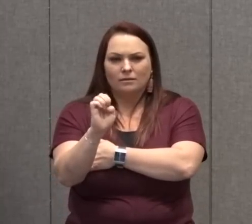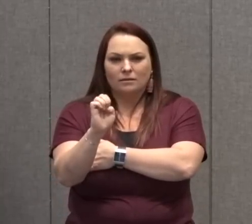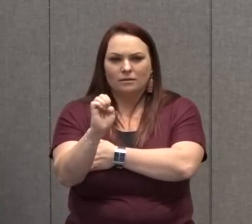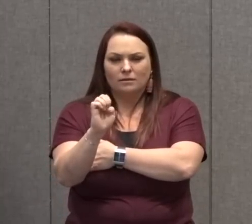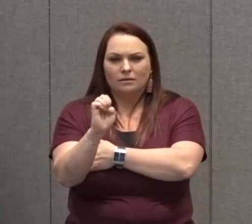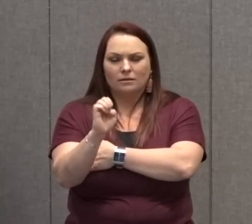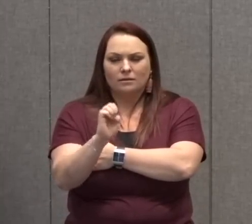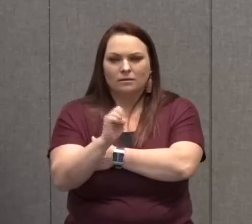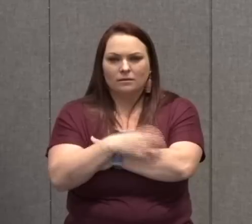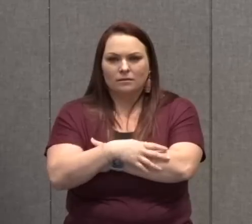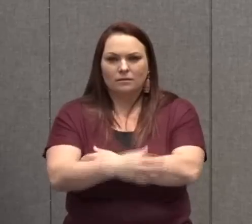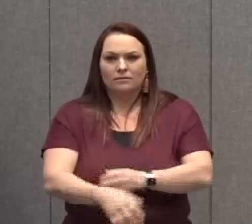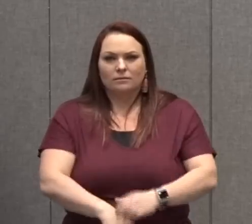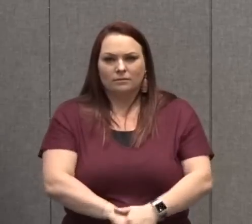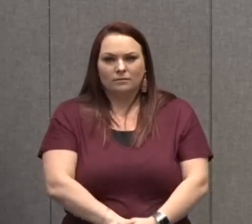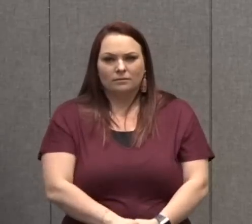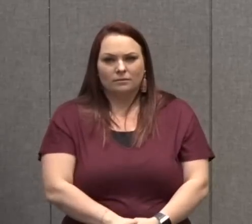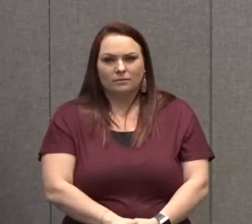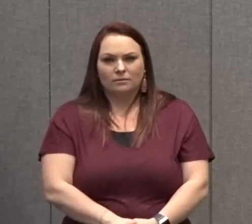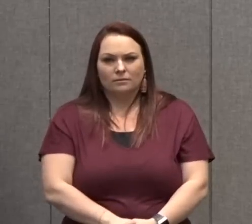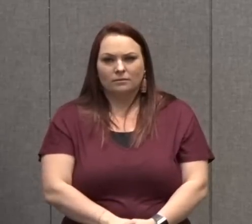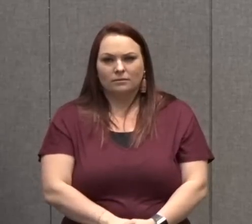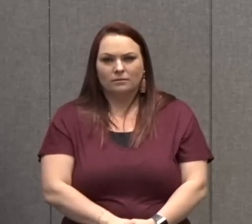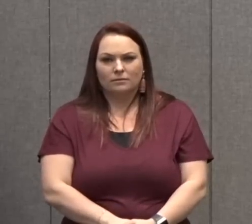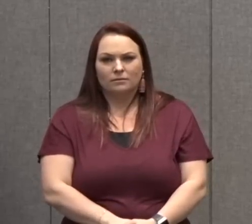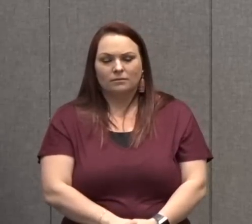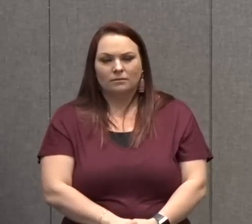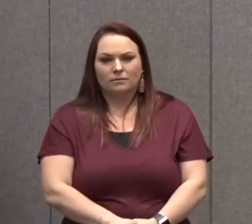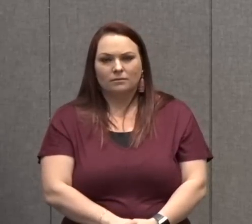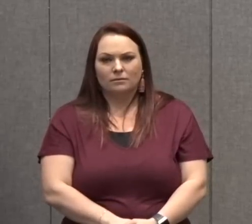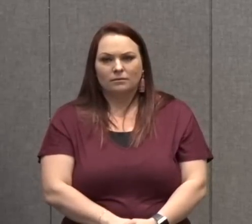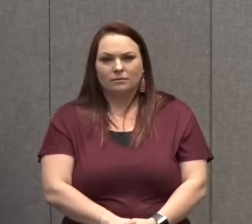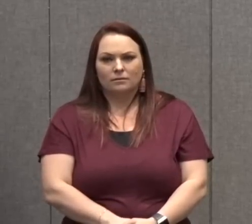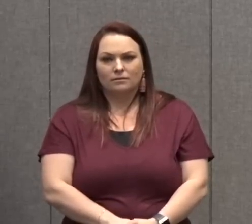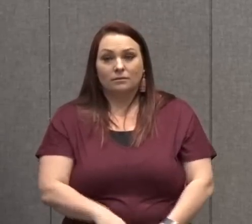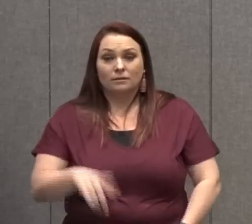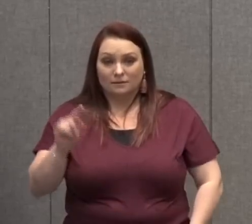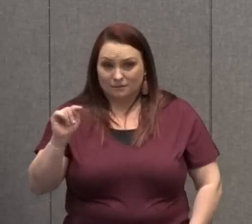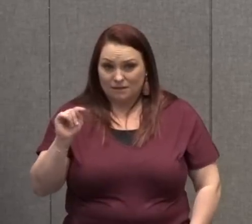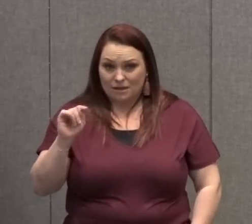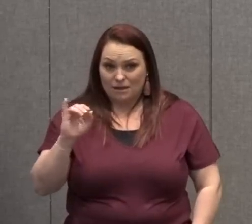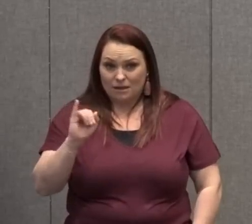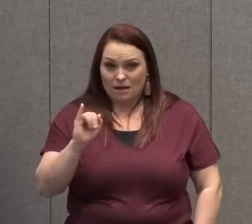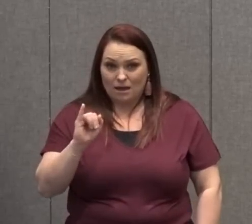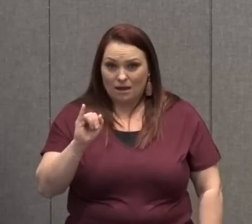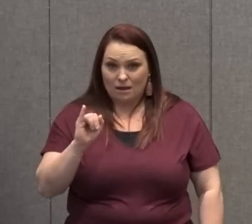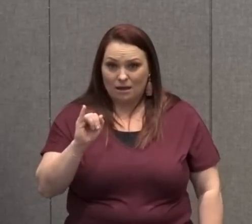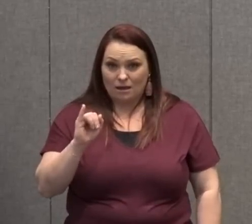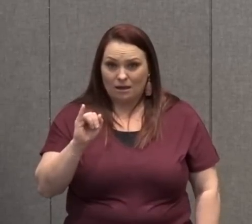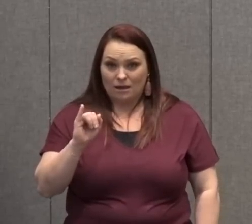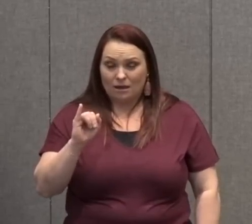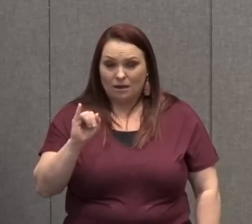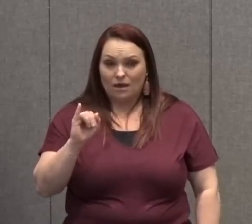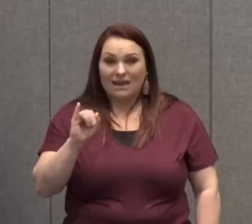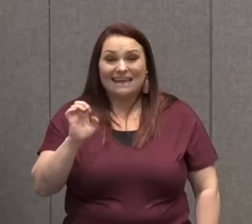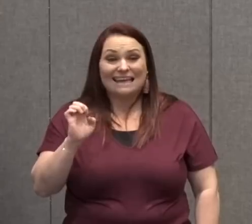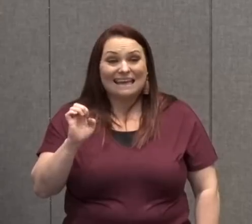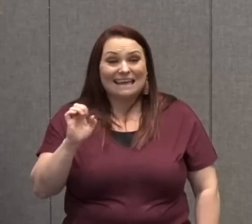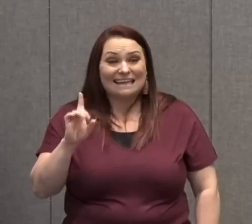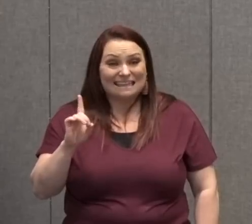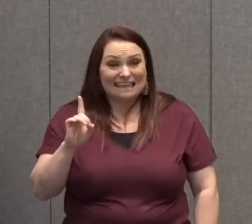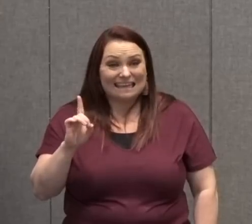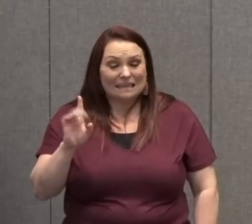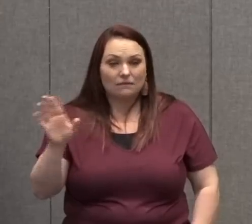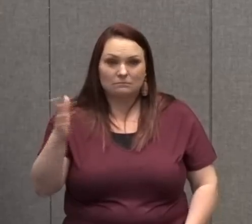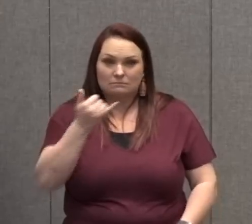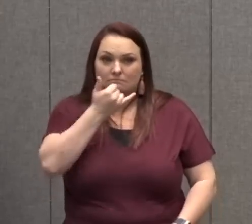-e-d-i-e-e-d t-i-d it's kind of backwards